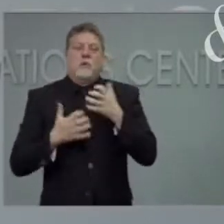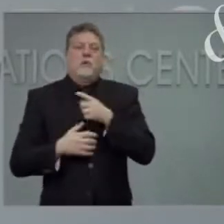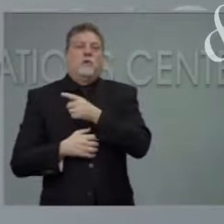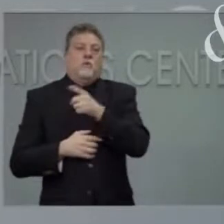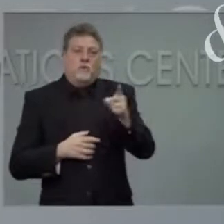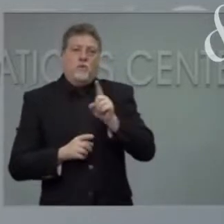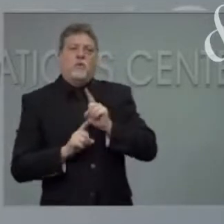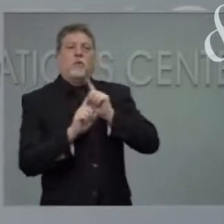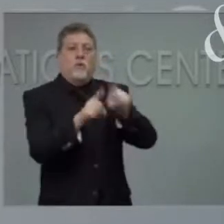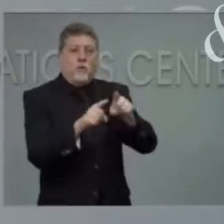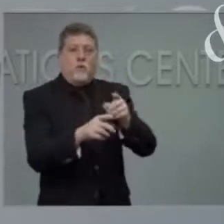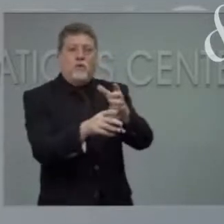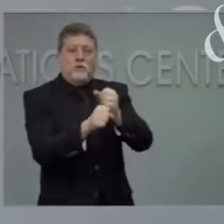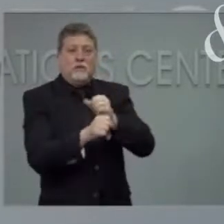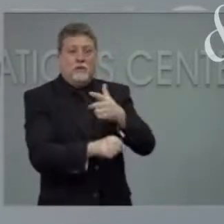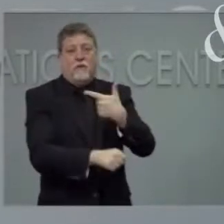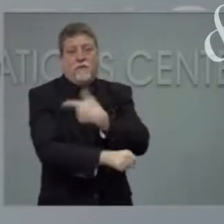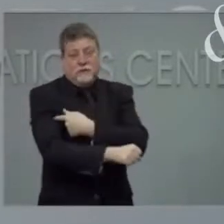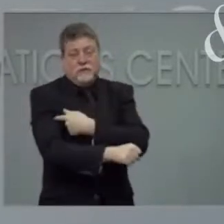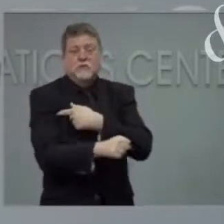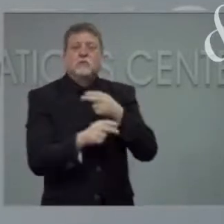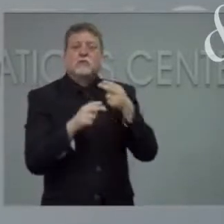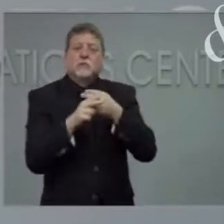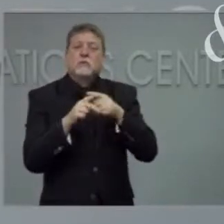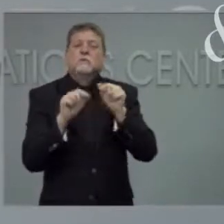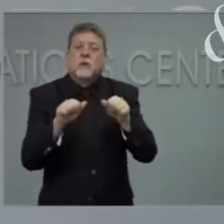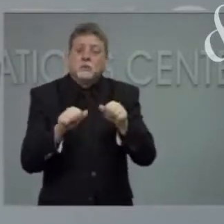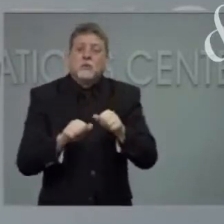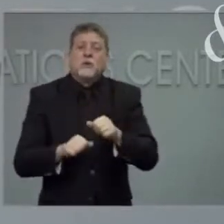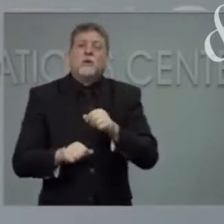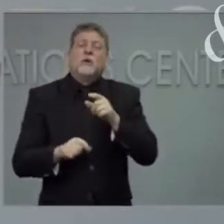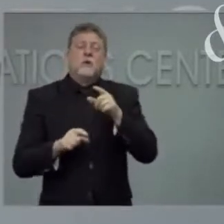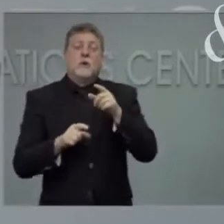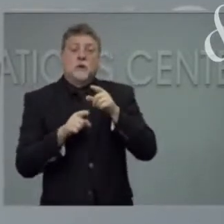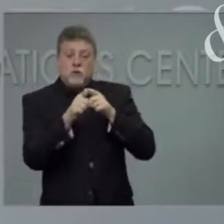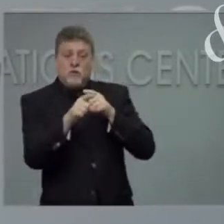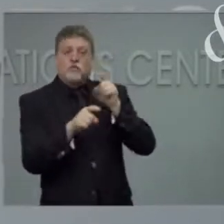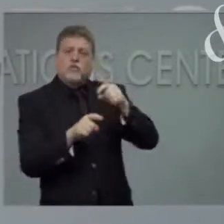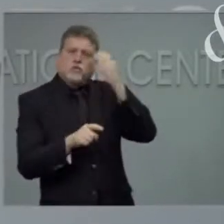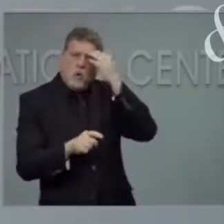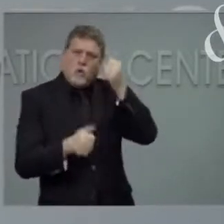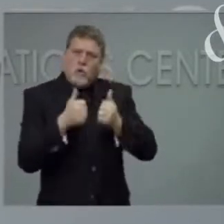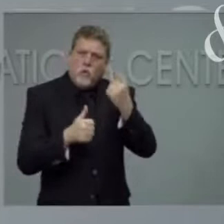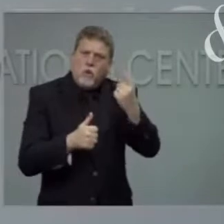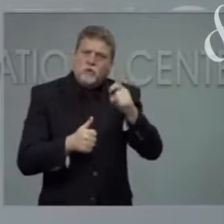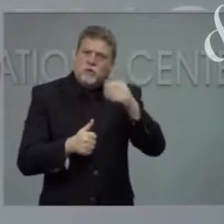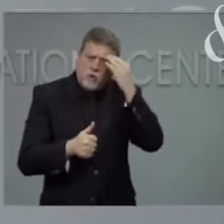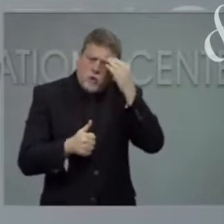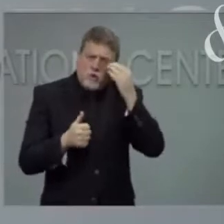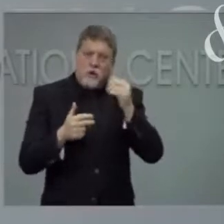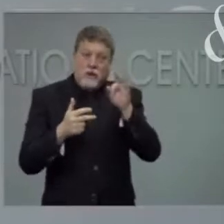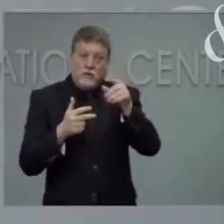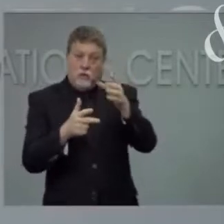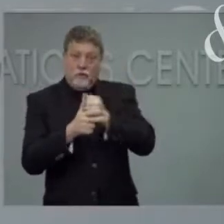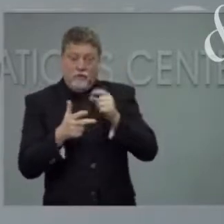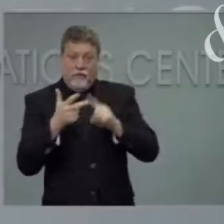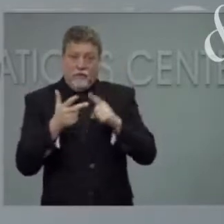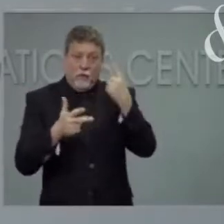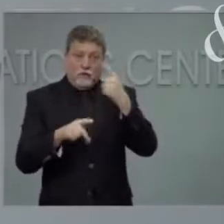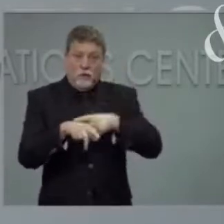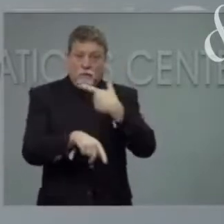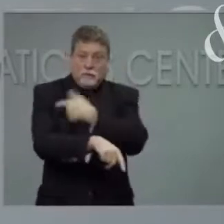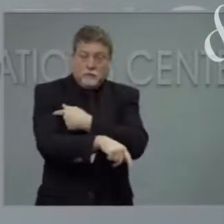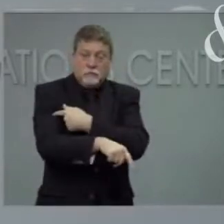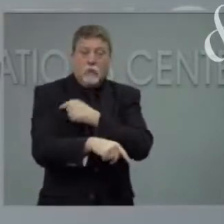soon as possible. We want folks to know what they are getting. It is important for them to know, are they getting the 1-shot vaccine, or do they need to go